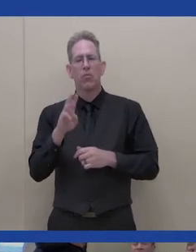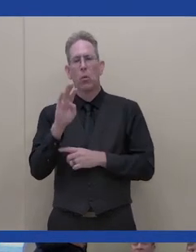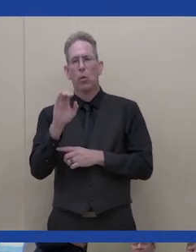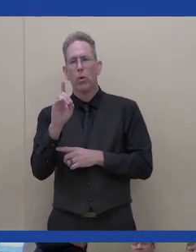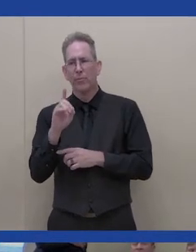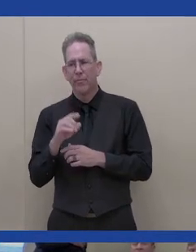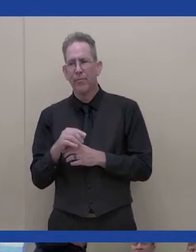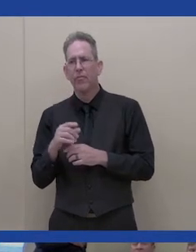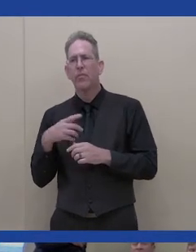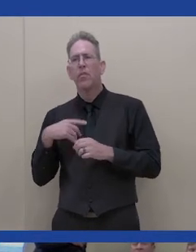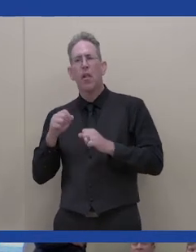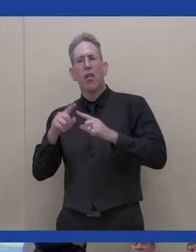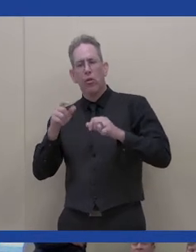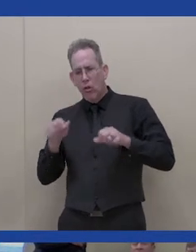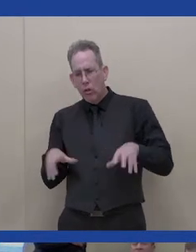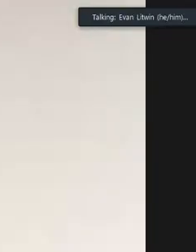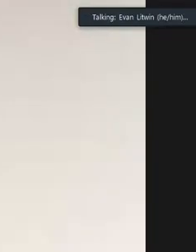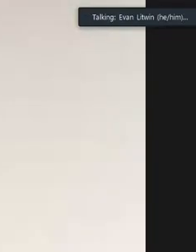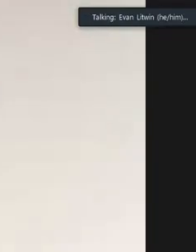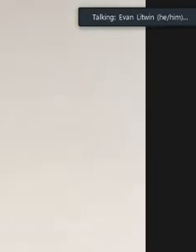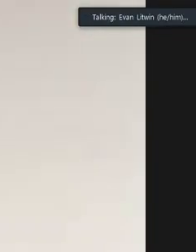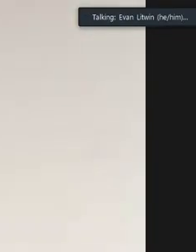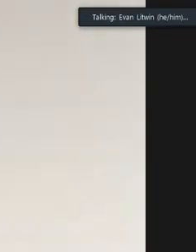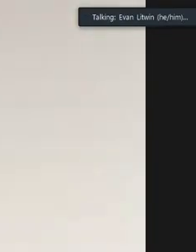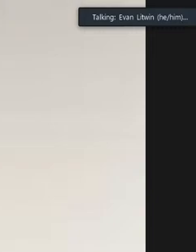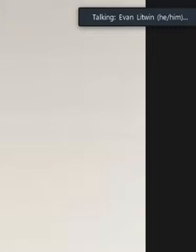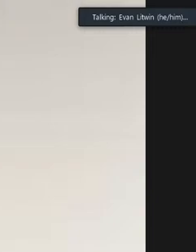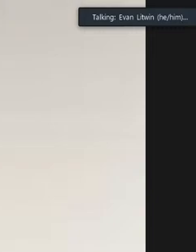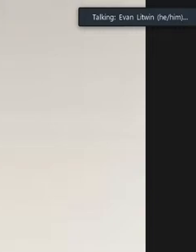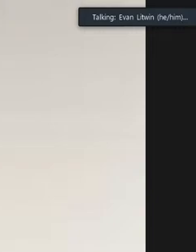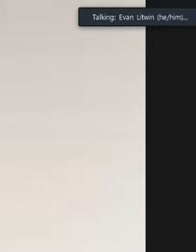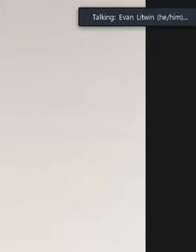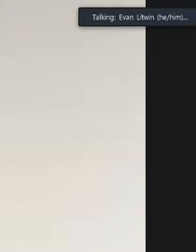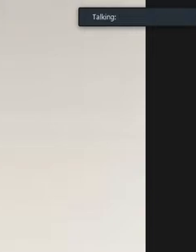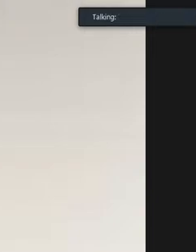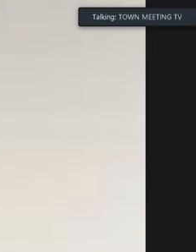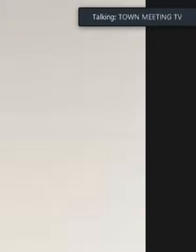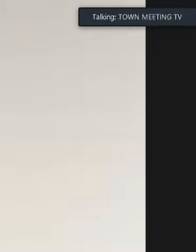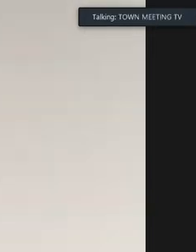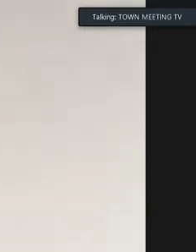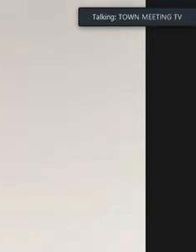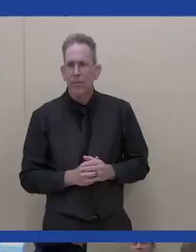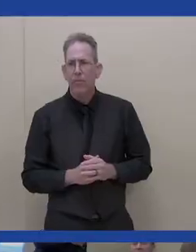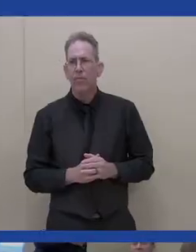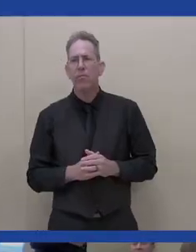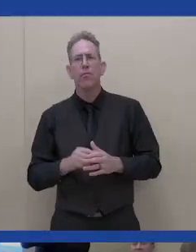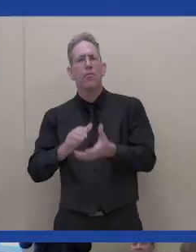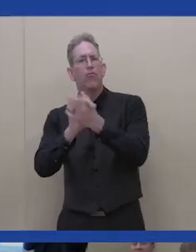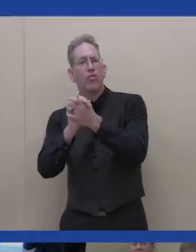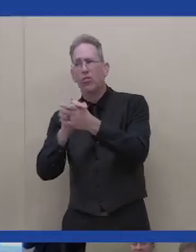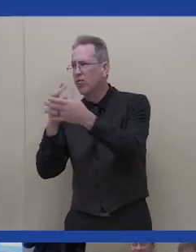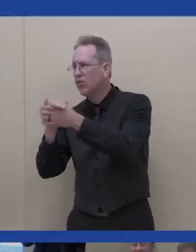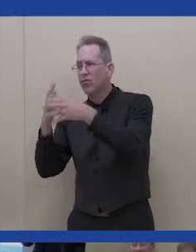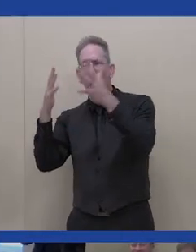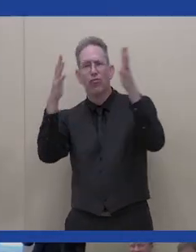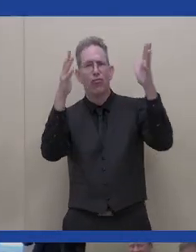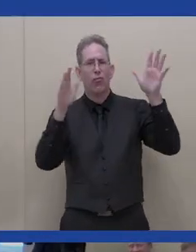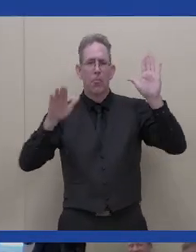law. To the best of my judgment and ability, according to law. Congratulations.